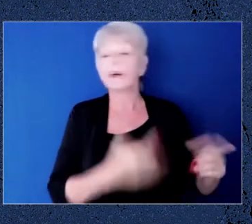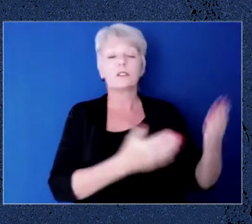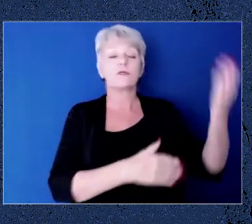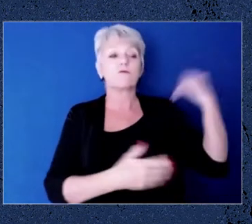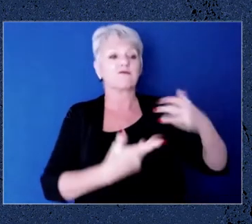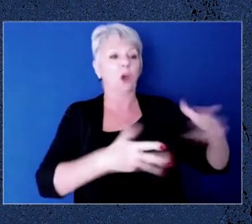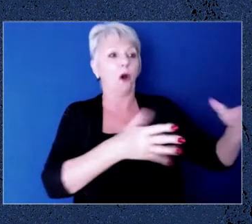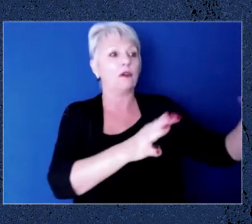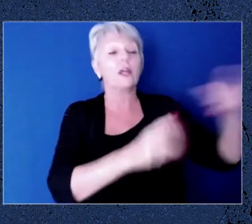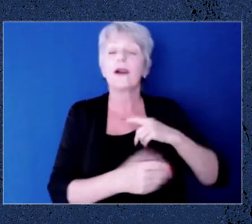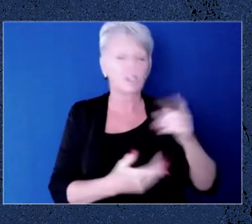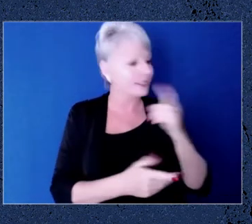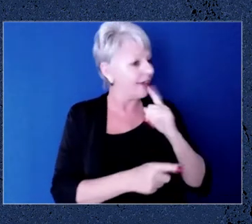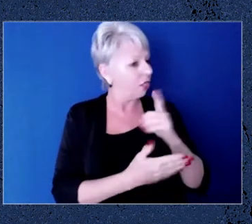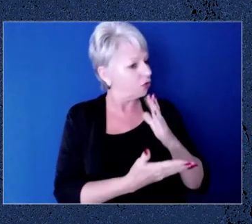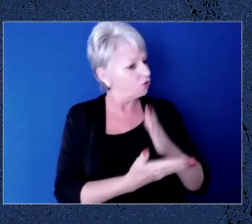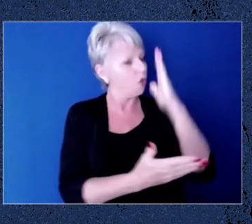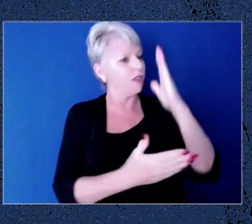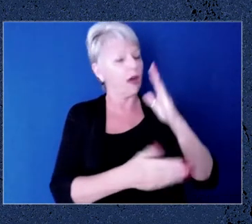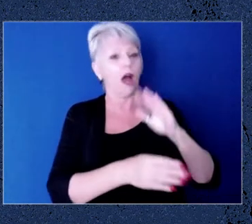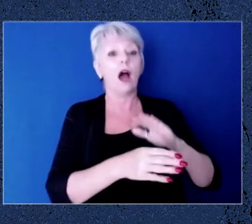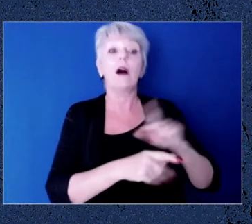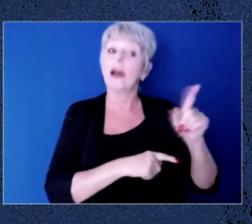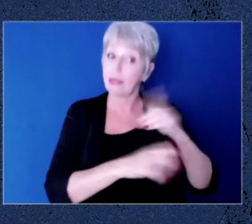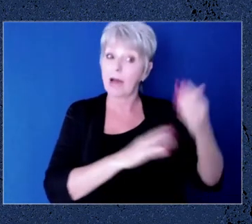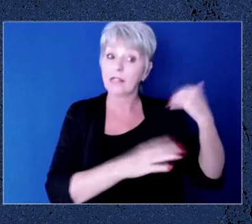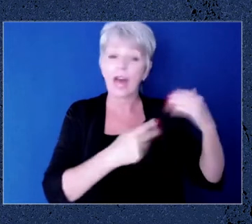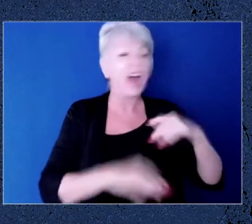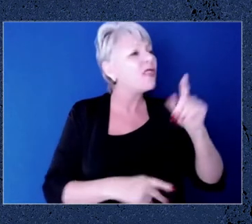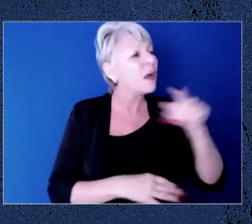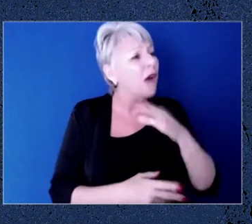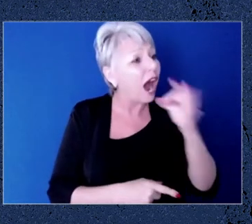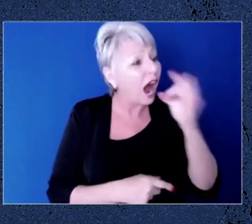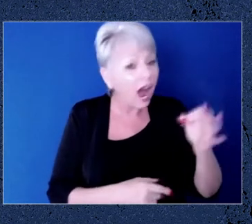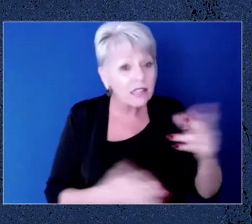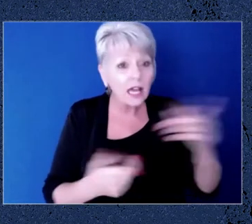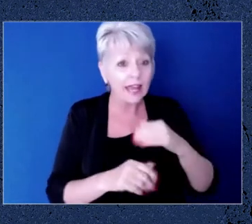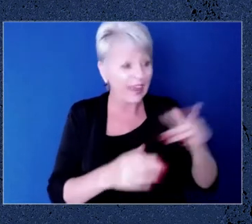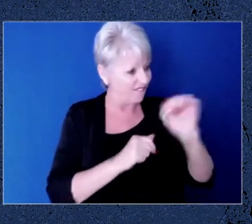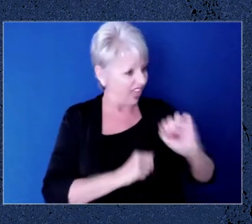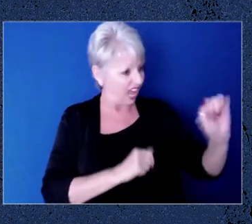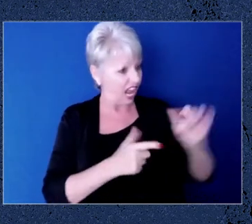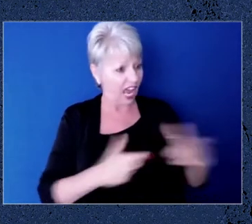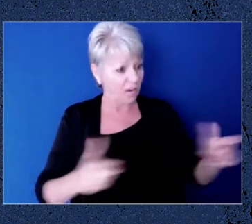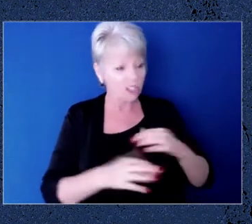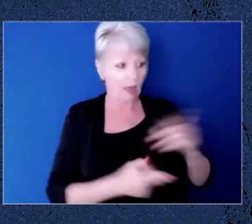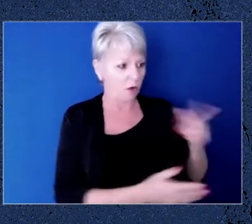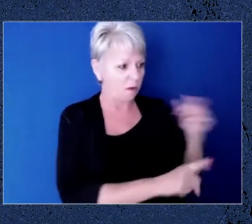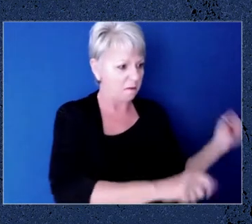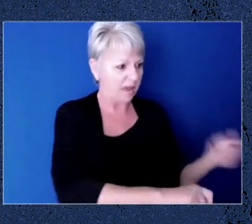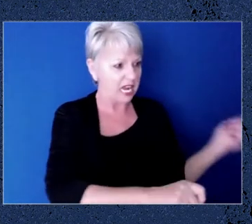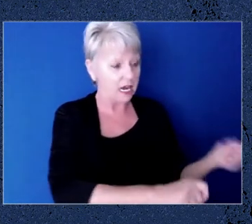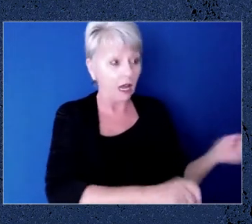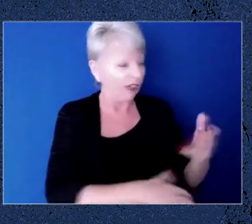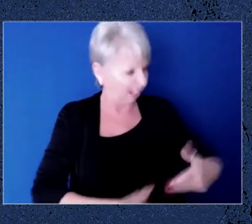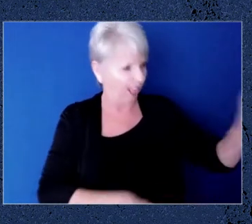past. Culture was beaten out of people. They were starved with rations if they spoke language. Thrown in prison. Yeah. And then so then now we have this